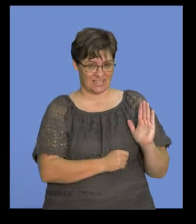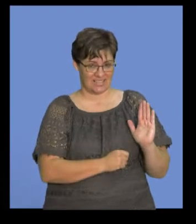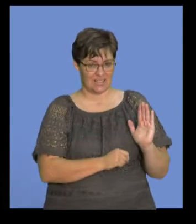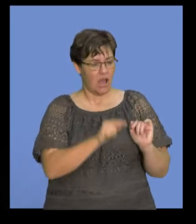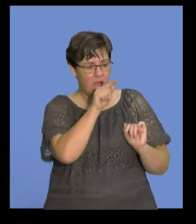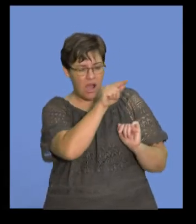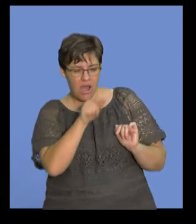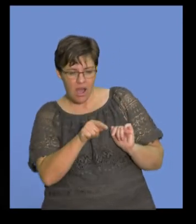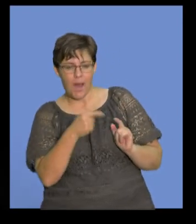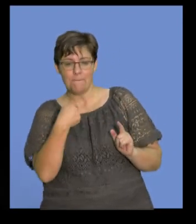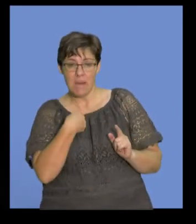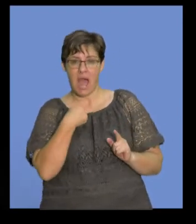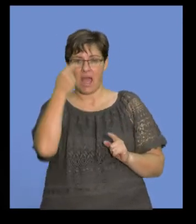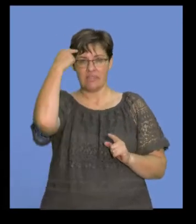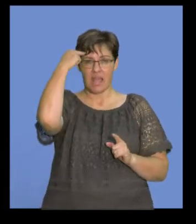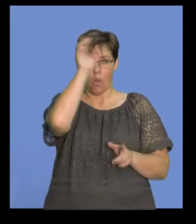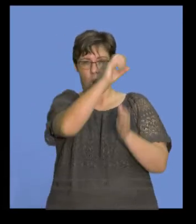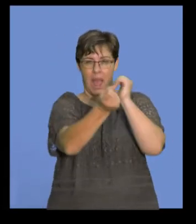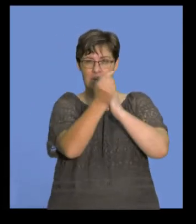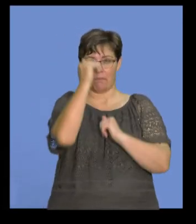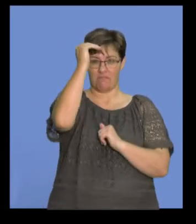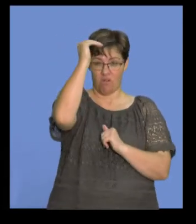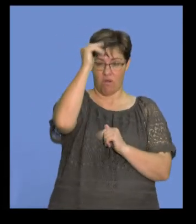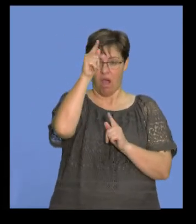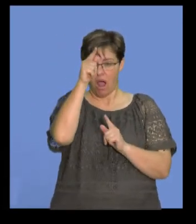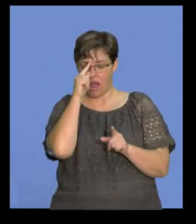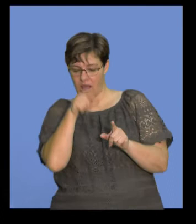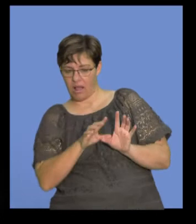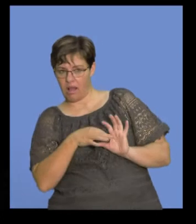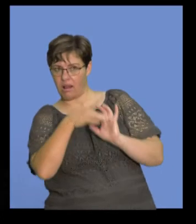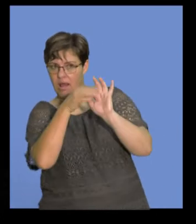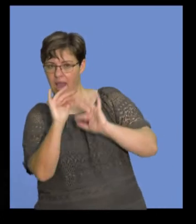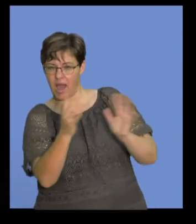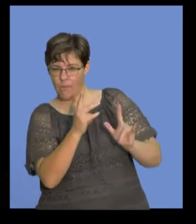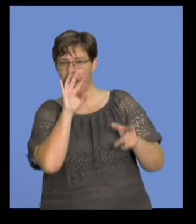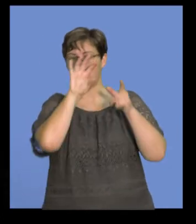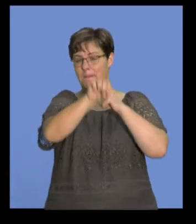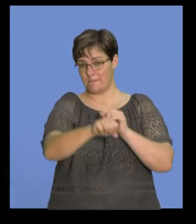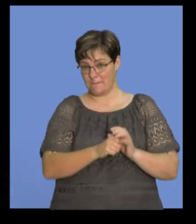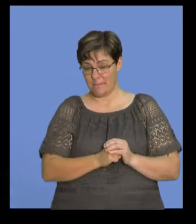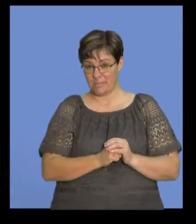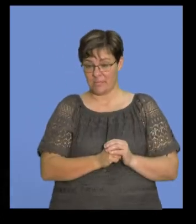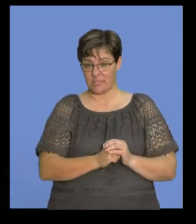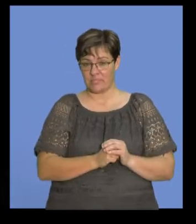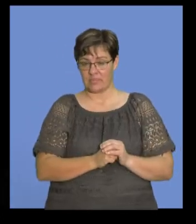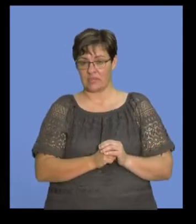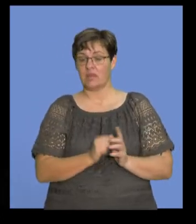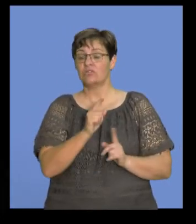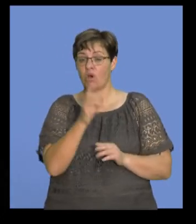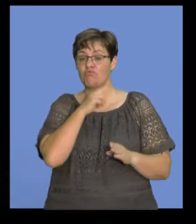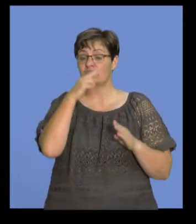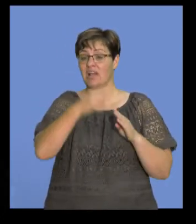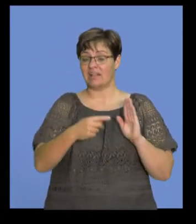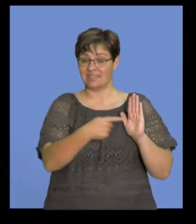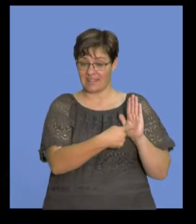link that to your hypothesis. So that's a fundamental part of scientific methodology. So the analysis of results